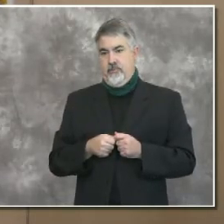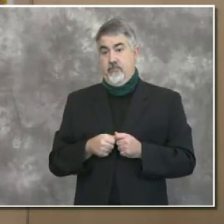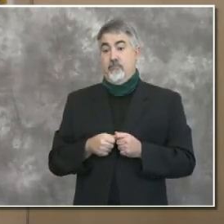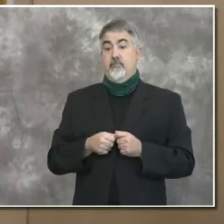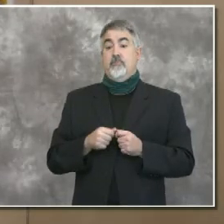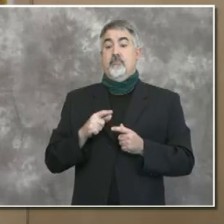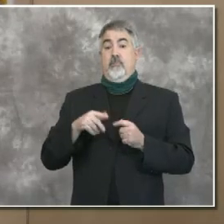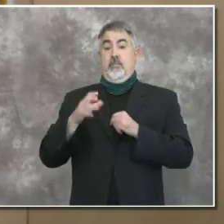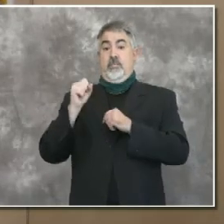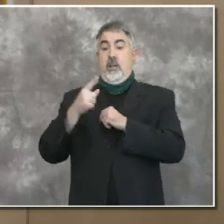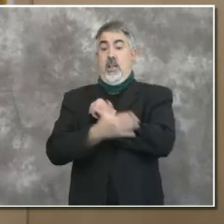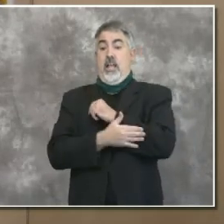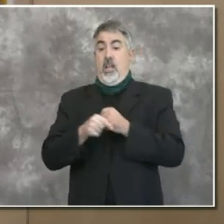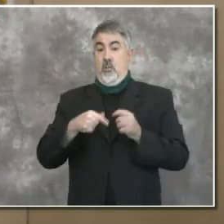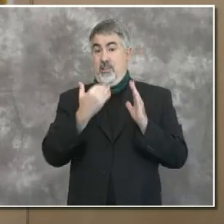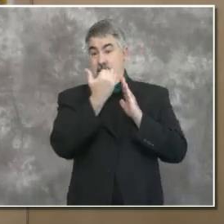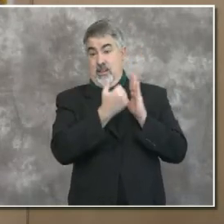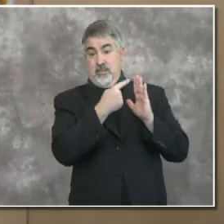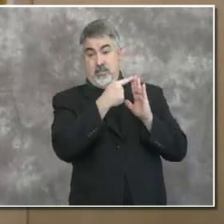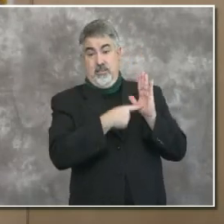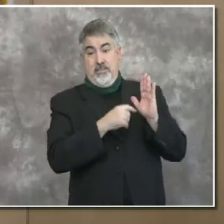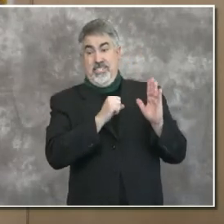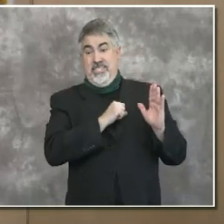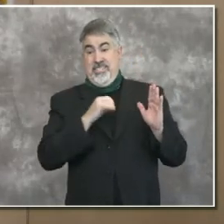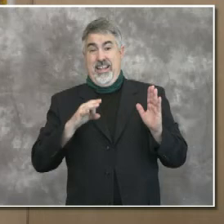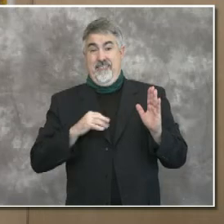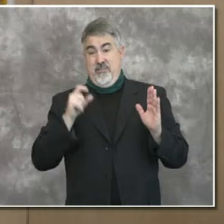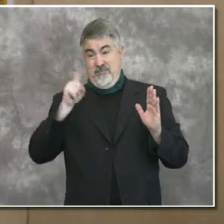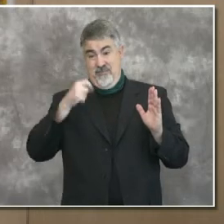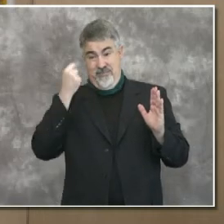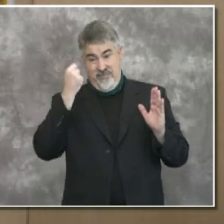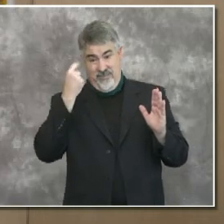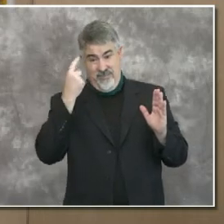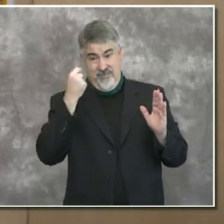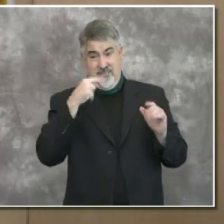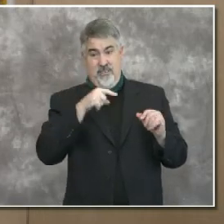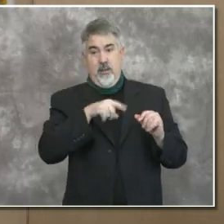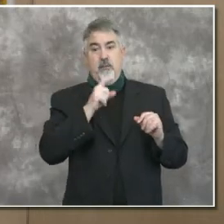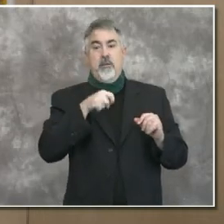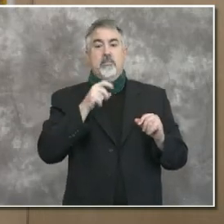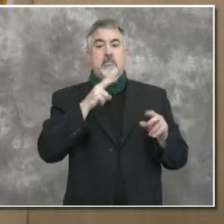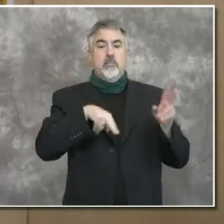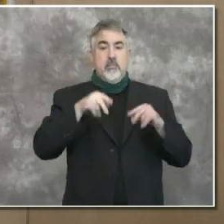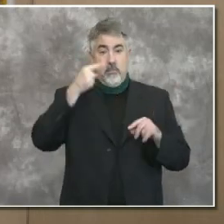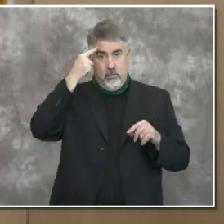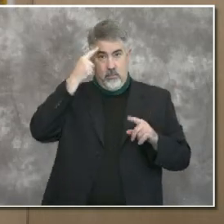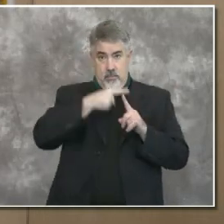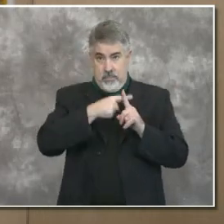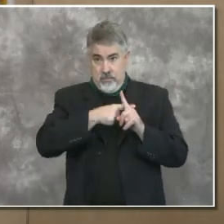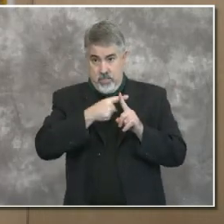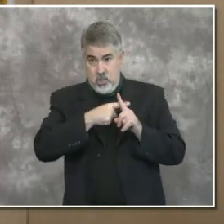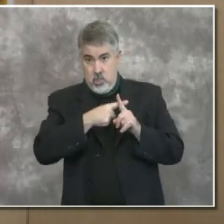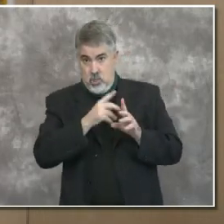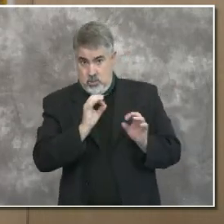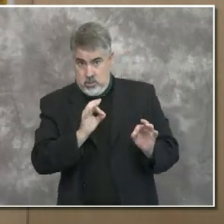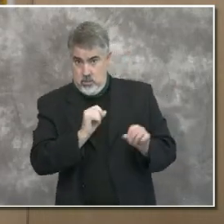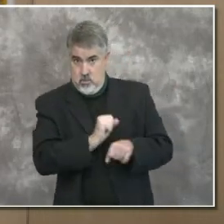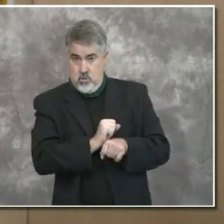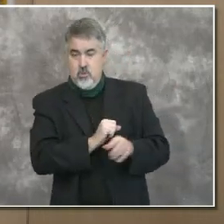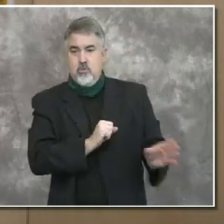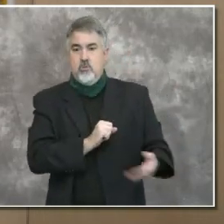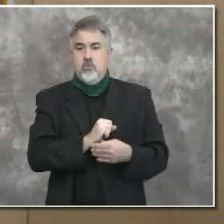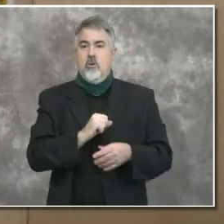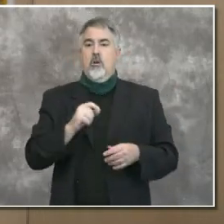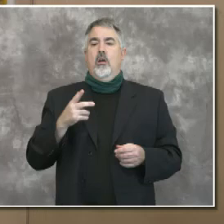golf courses, the staff must take temperatures of guests when they arrive at the facility, and no individual instruction is allowed. Why is it necessary to